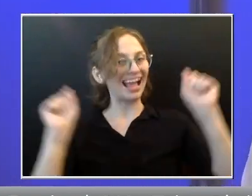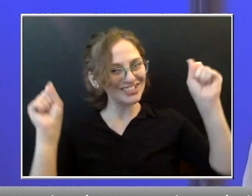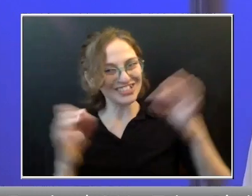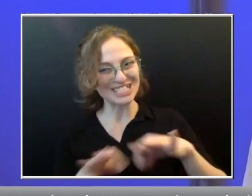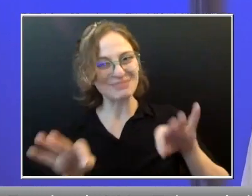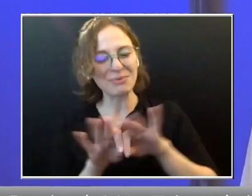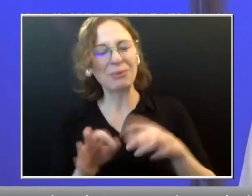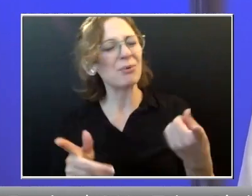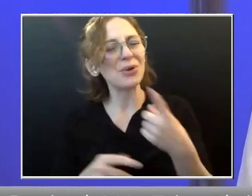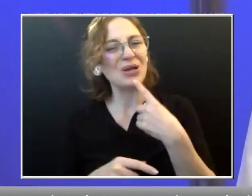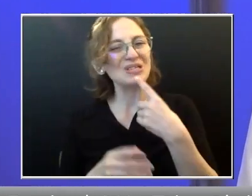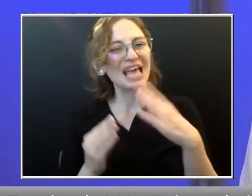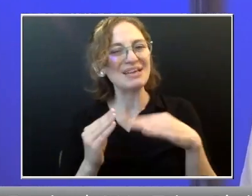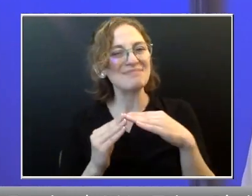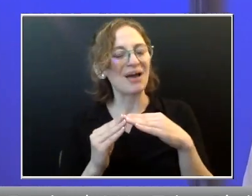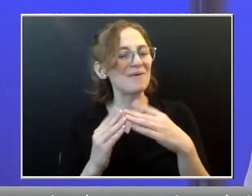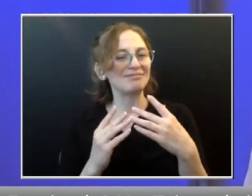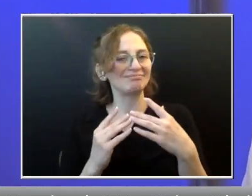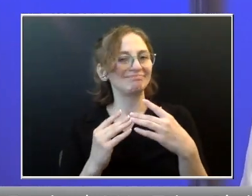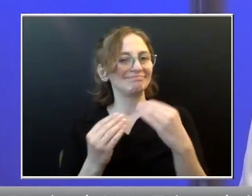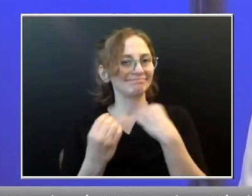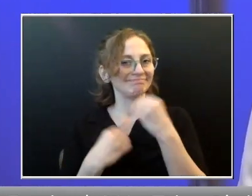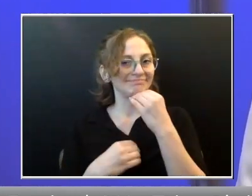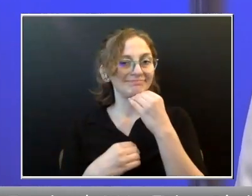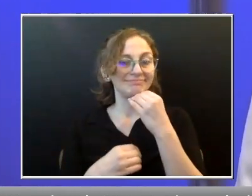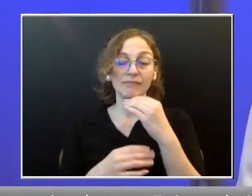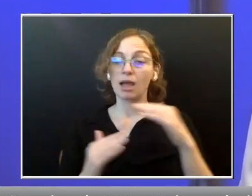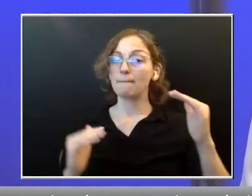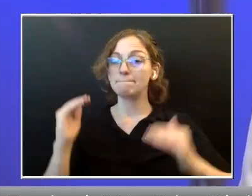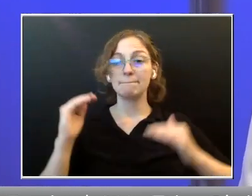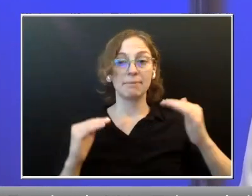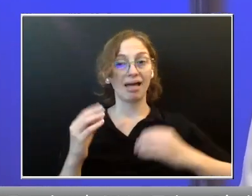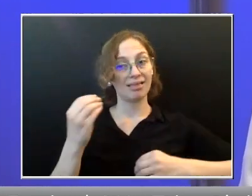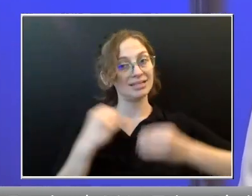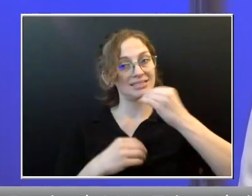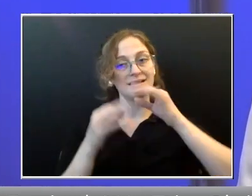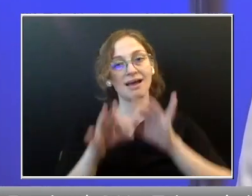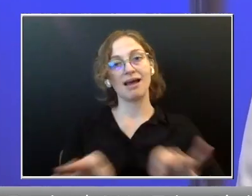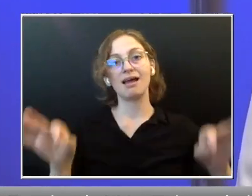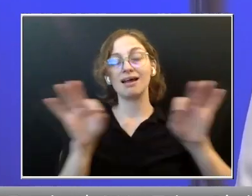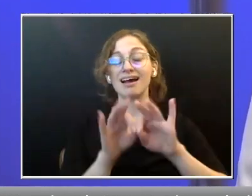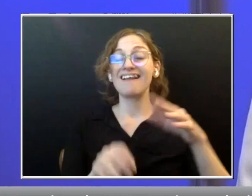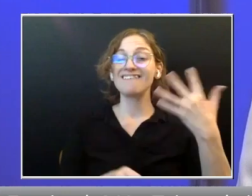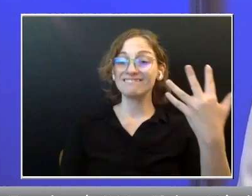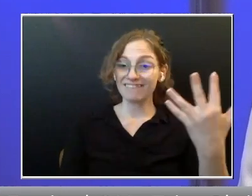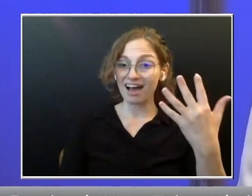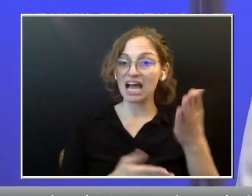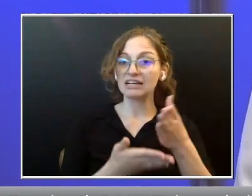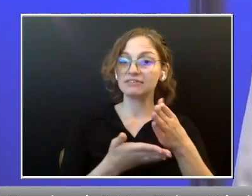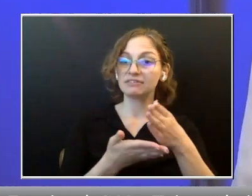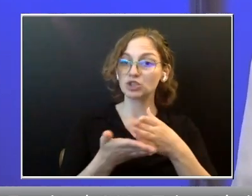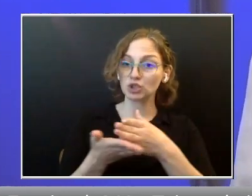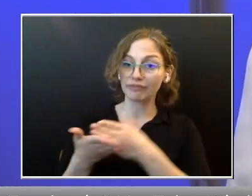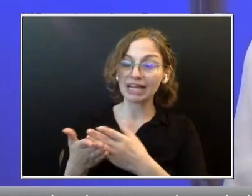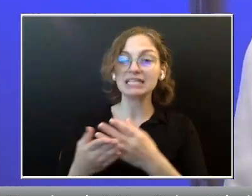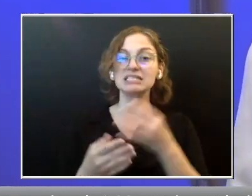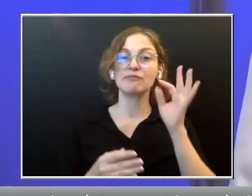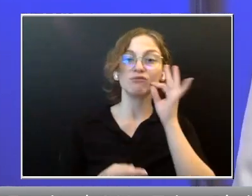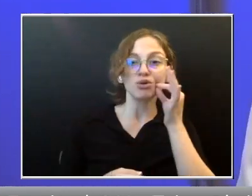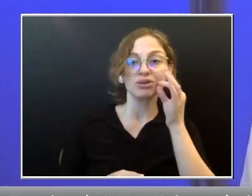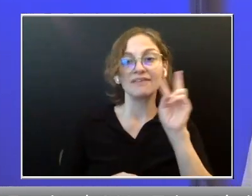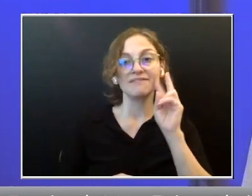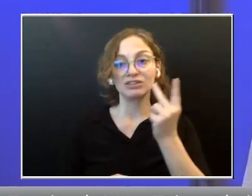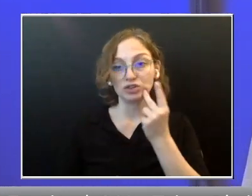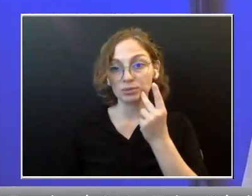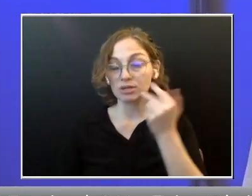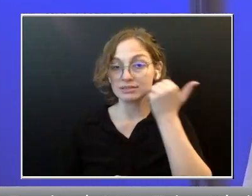Try to 5 servings of fruits and vegetables a day. Try to avoid processed meats